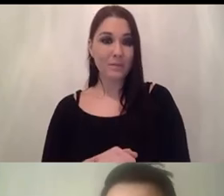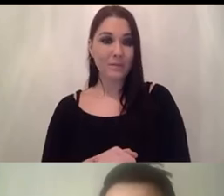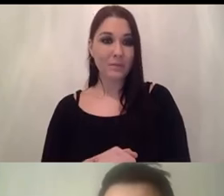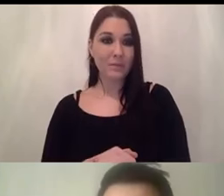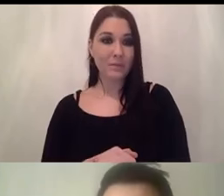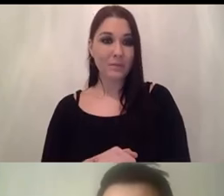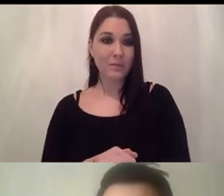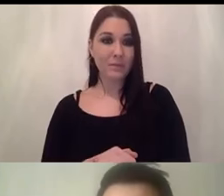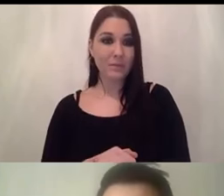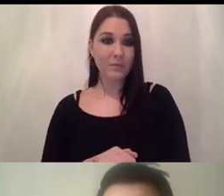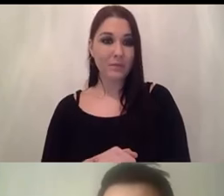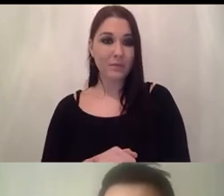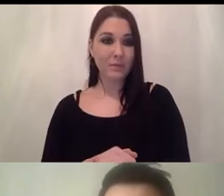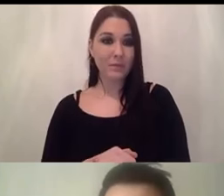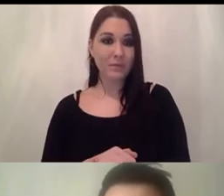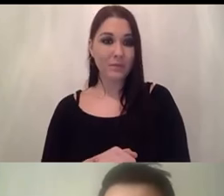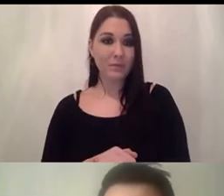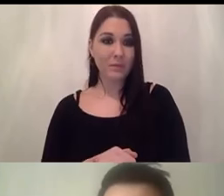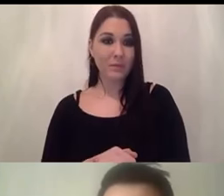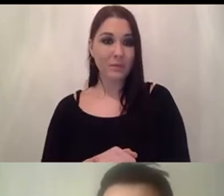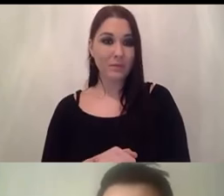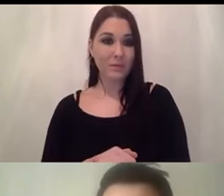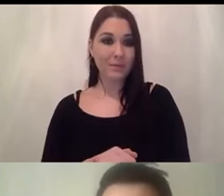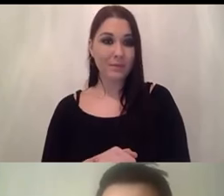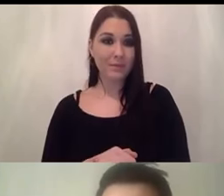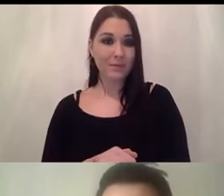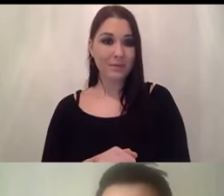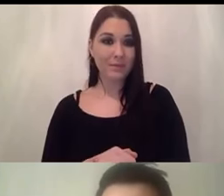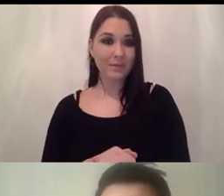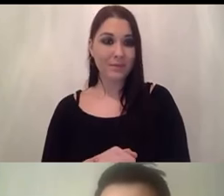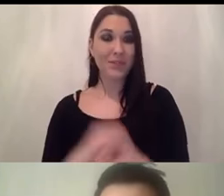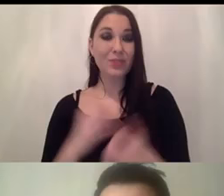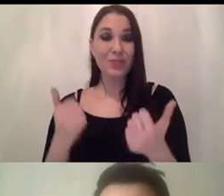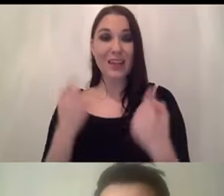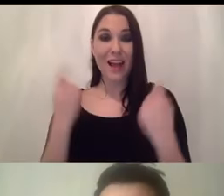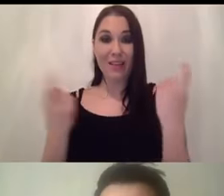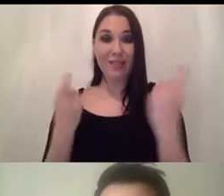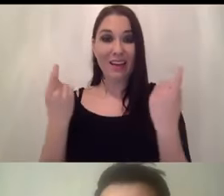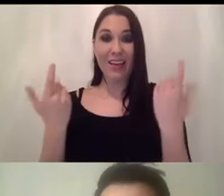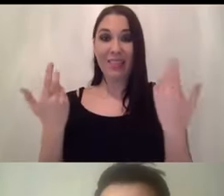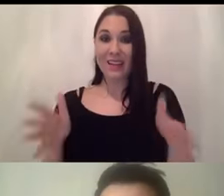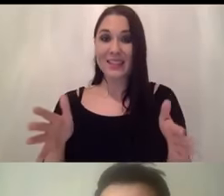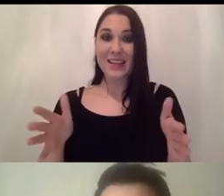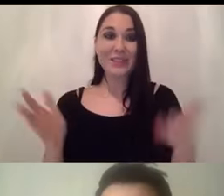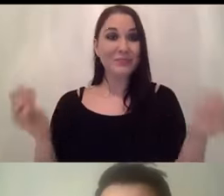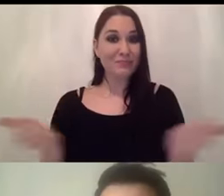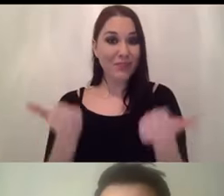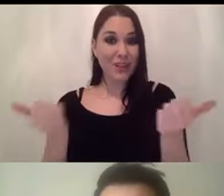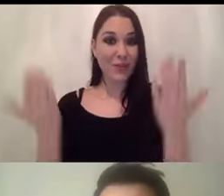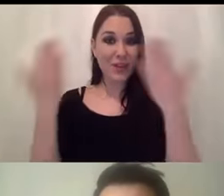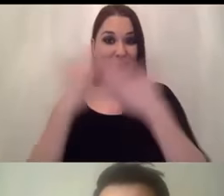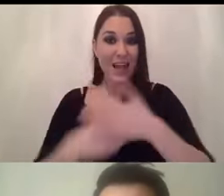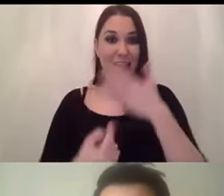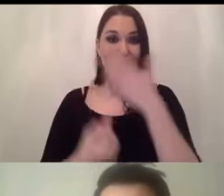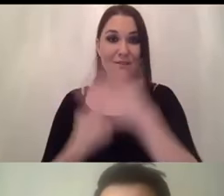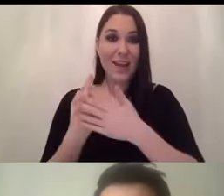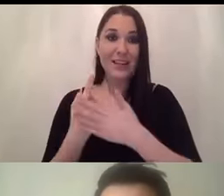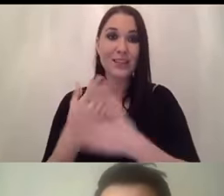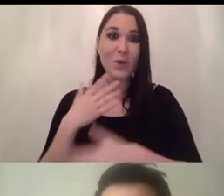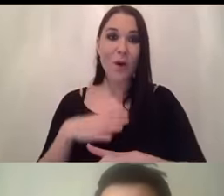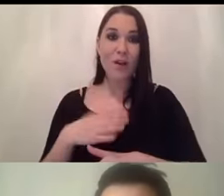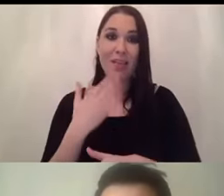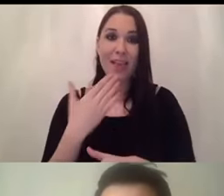Excellent. Well, look, I think that's going to do us for tonight's event. First off, I want to thank Rachel